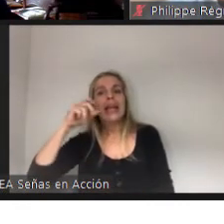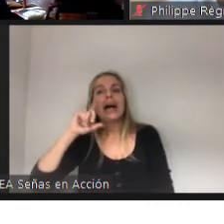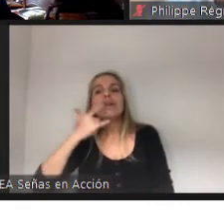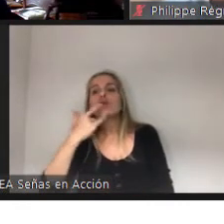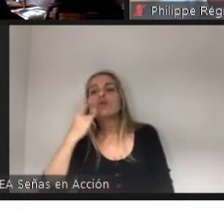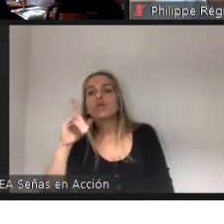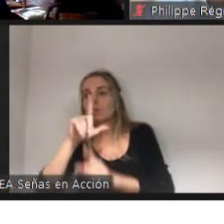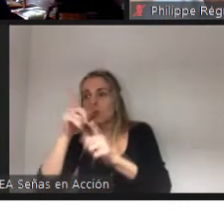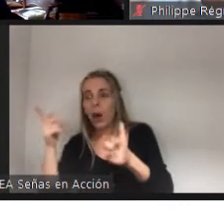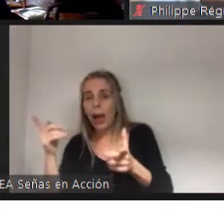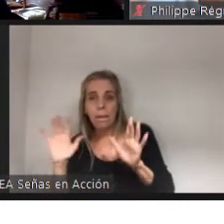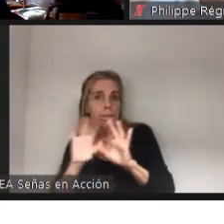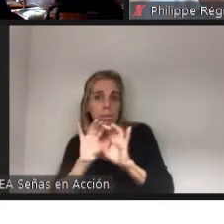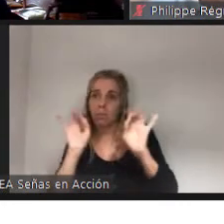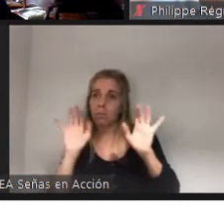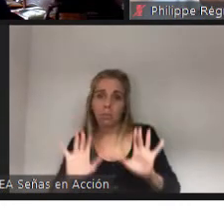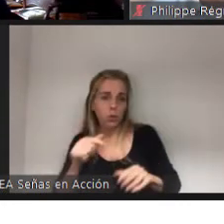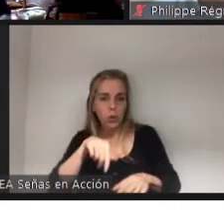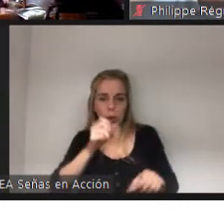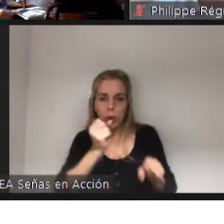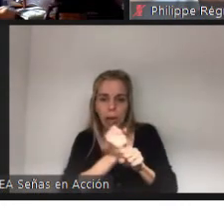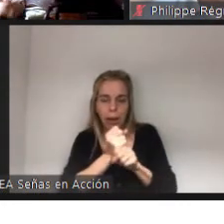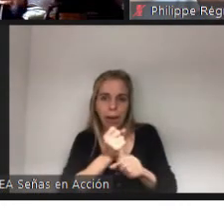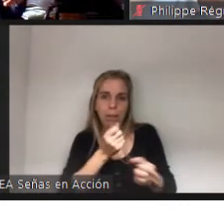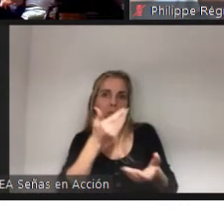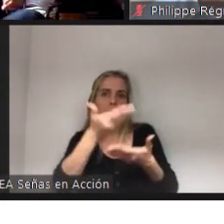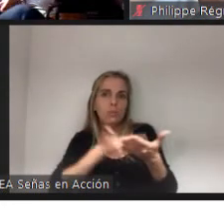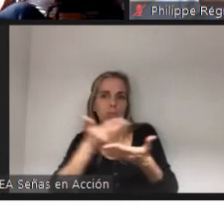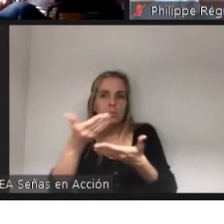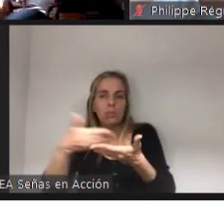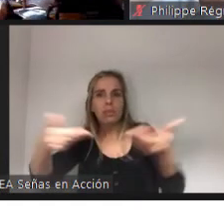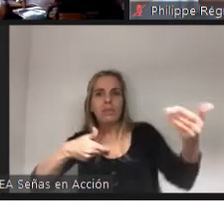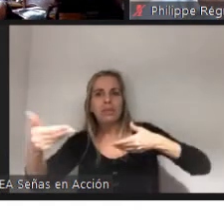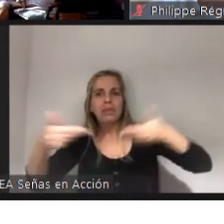Se lo había mandado antes, pero antes no reaccionaba.